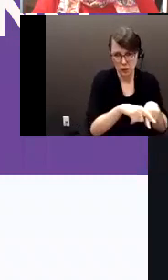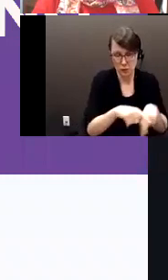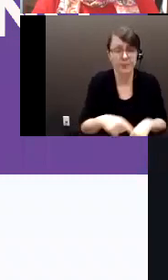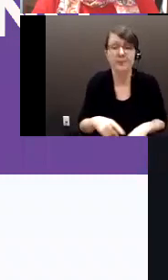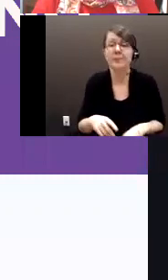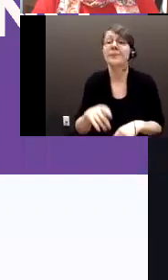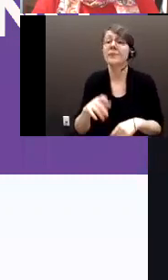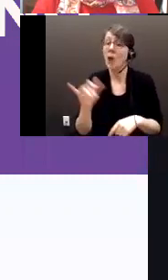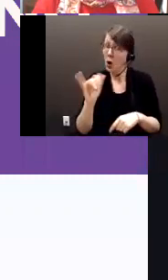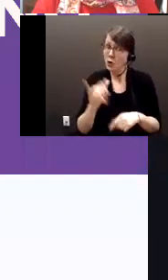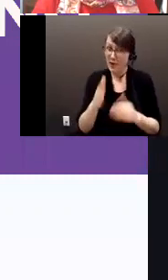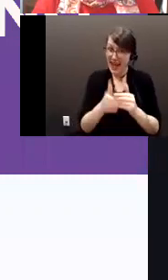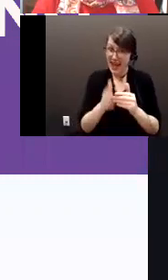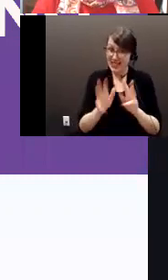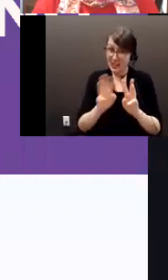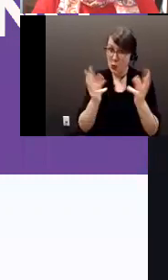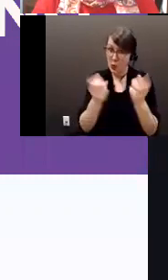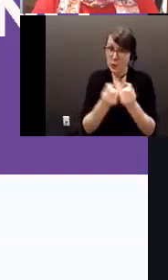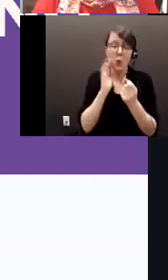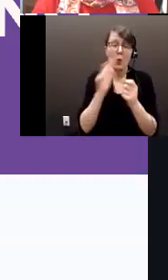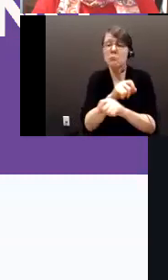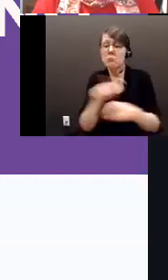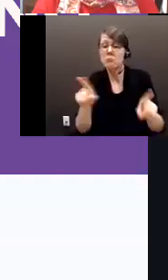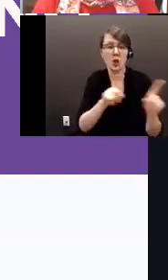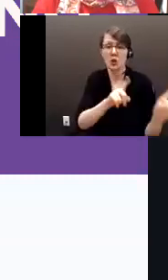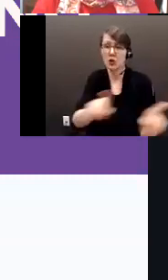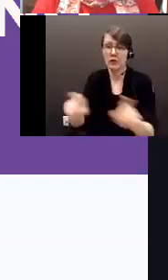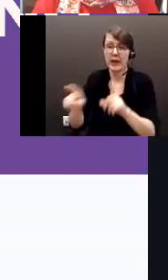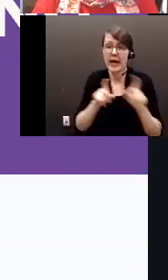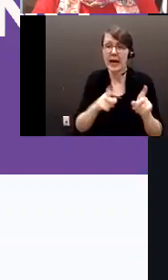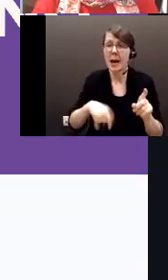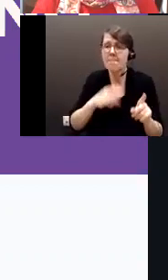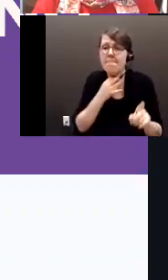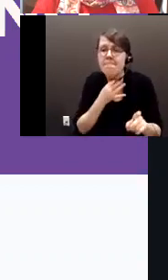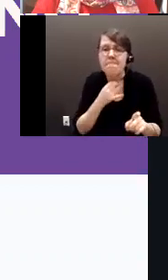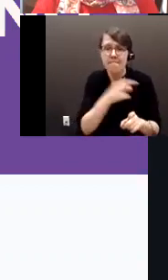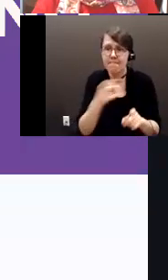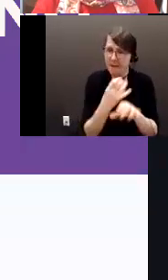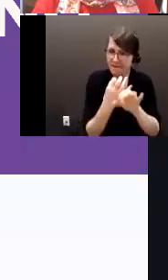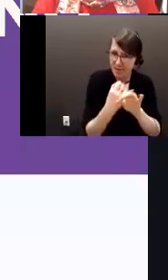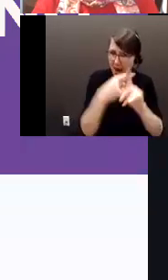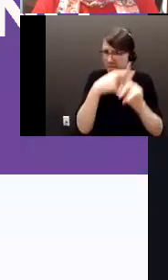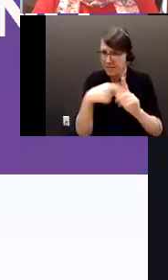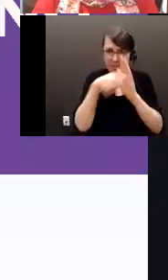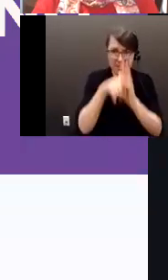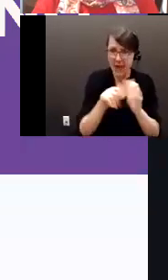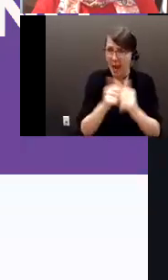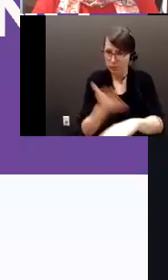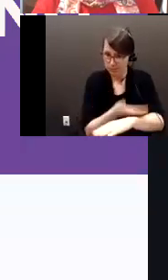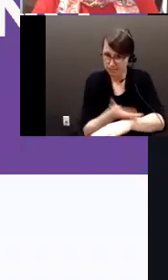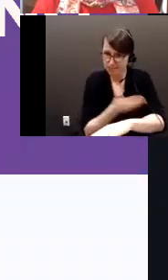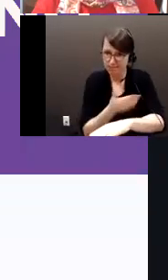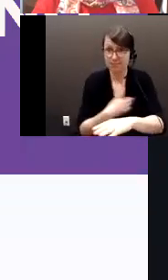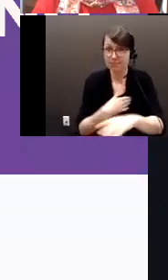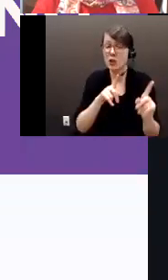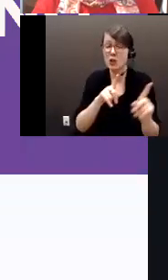topics, feedback on the content that we've provided. So please it will only take about a minute to do. So please,